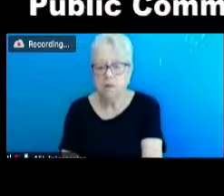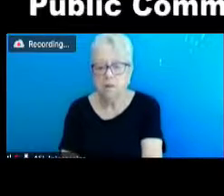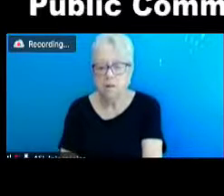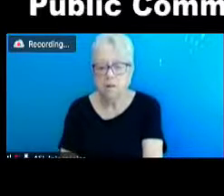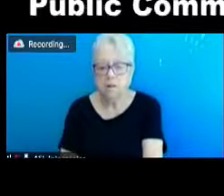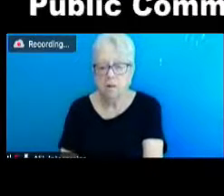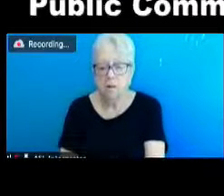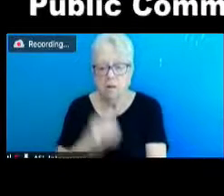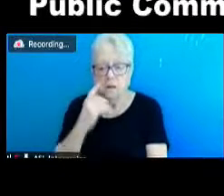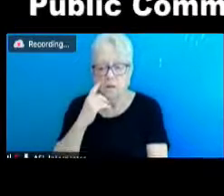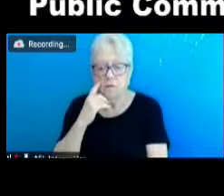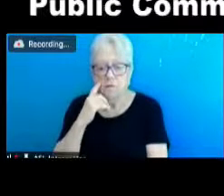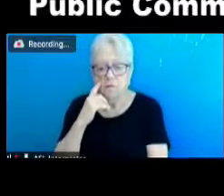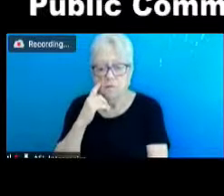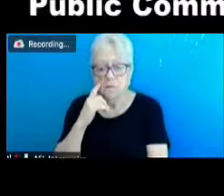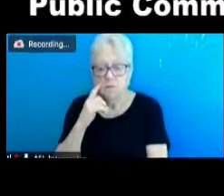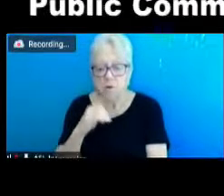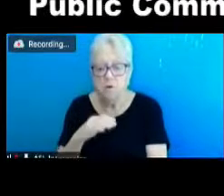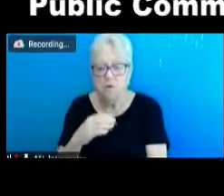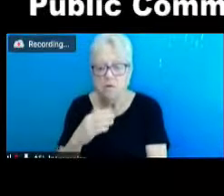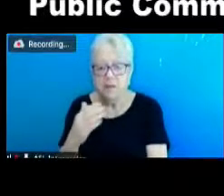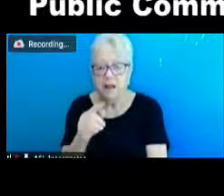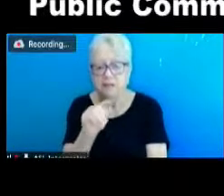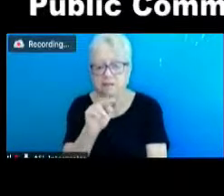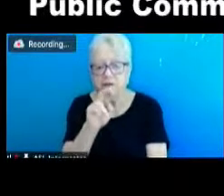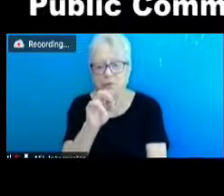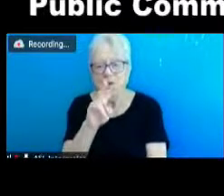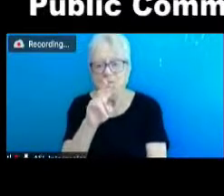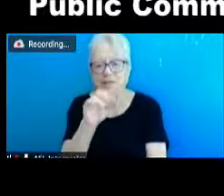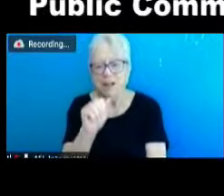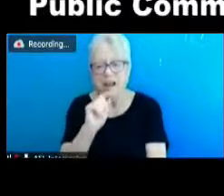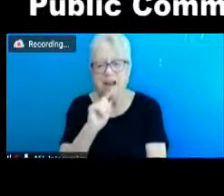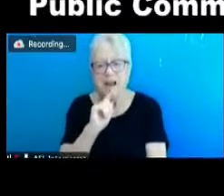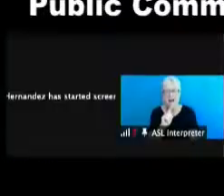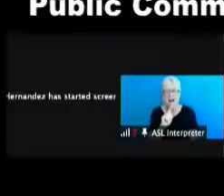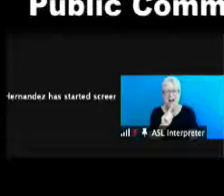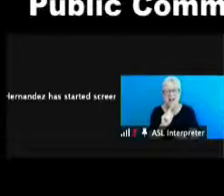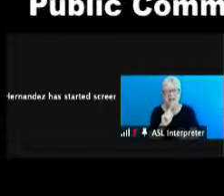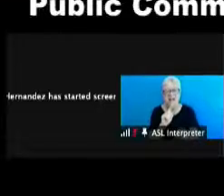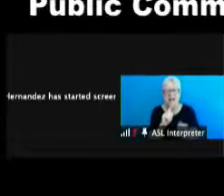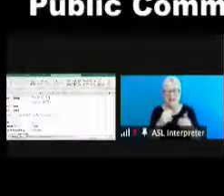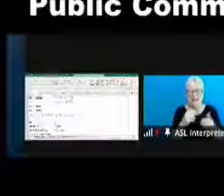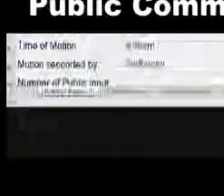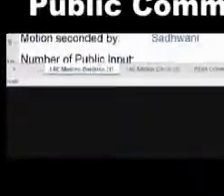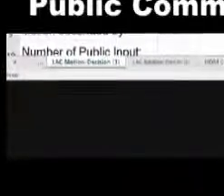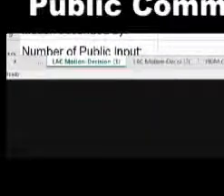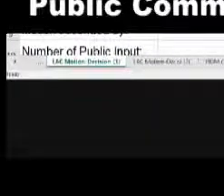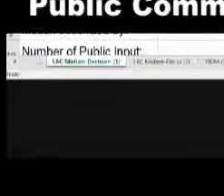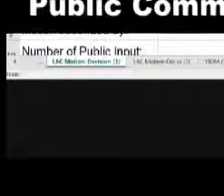For our next trivia contest, we're going to ask if anyone actually remembers the call-in number for public comment.